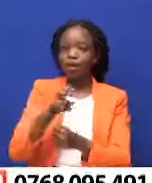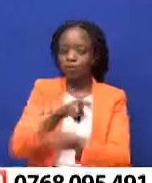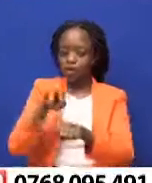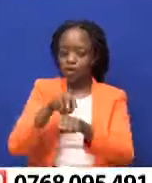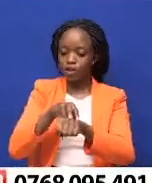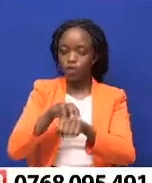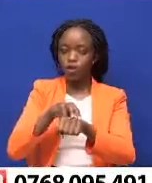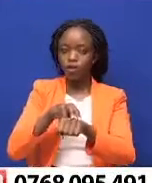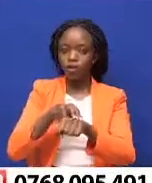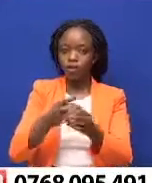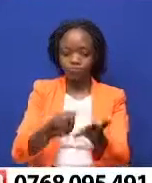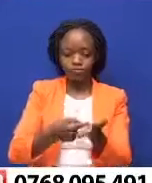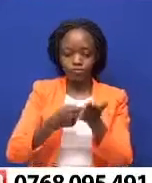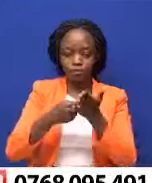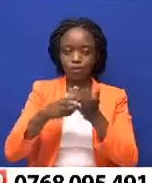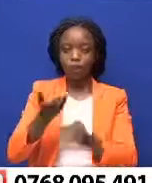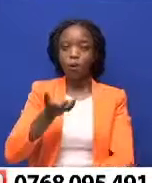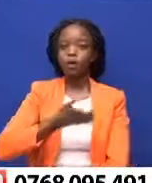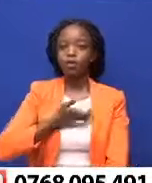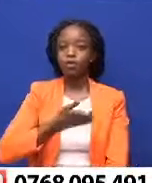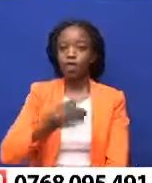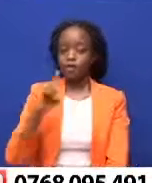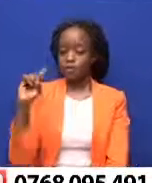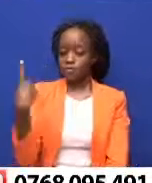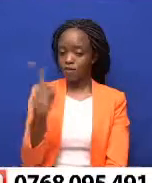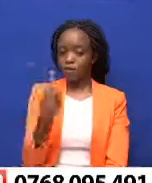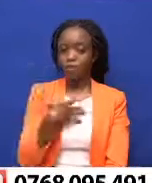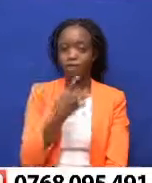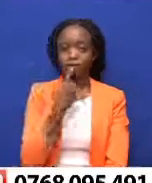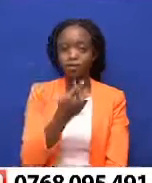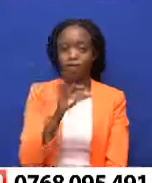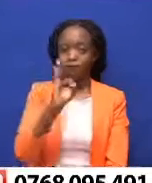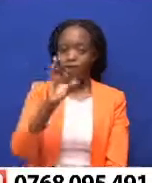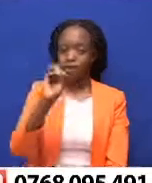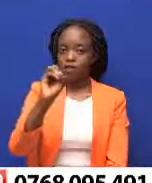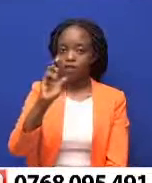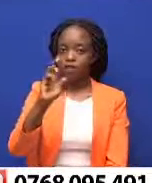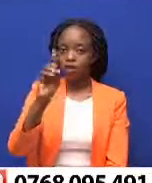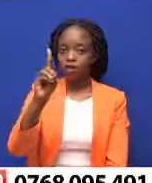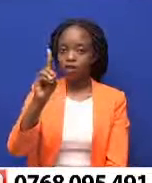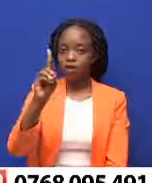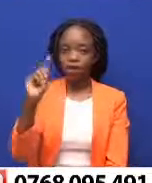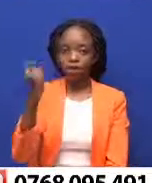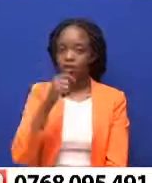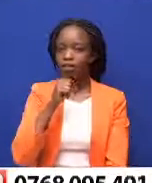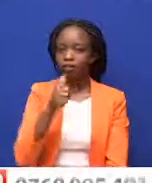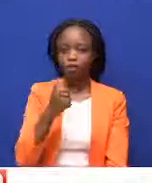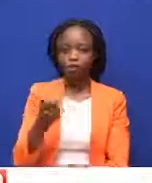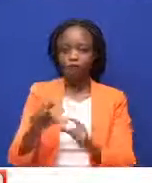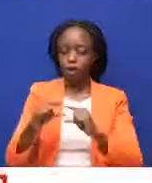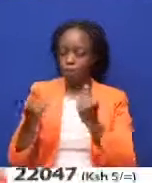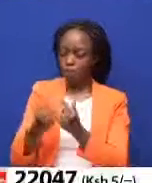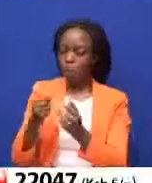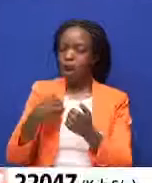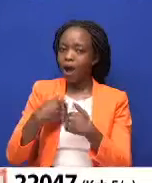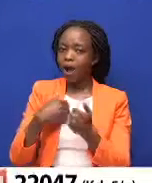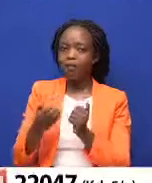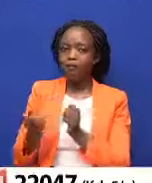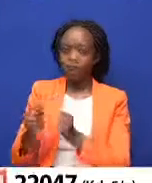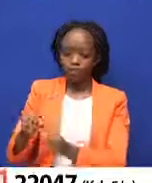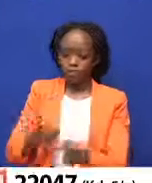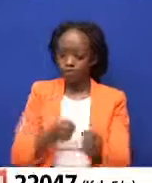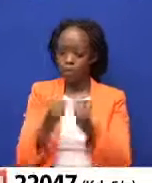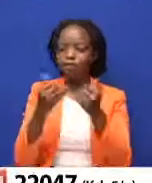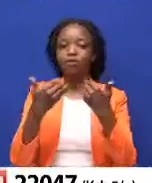Council. So, first and foremost, as I said, Ford Kenya is not a kangaroo party. It is a party that has structures. It